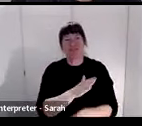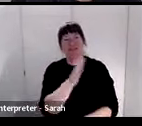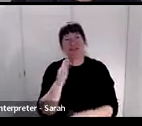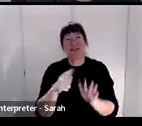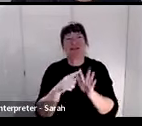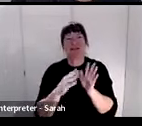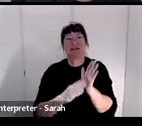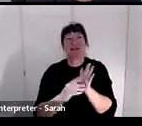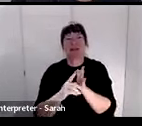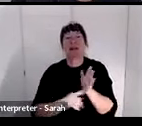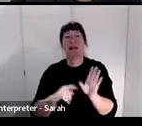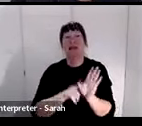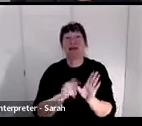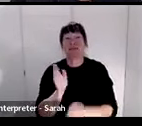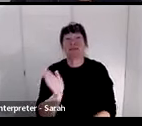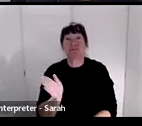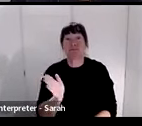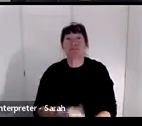Emily.